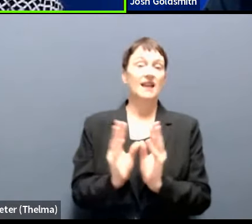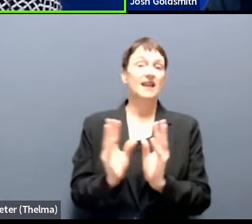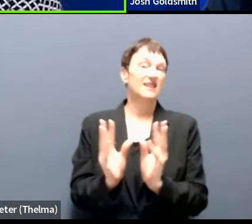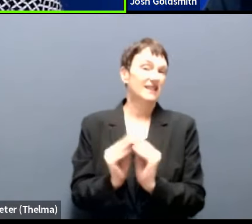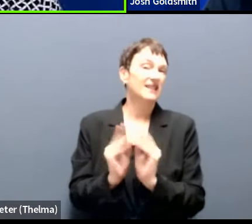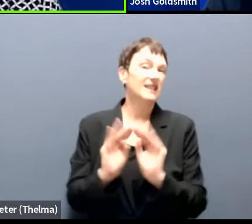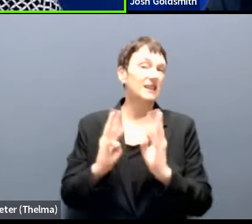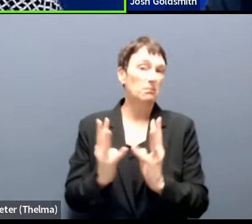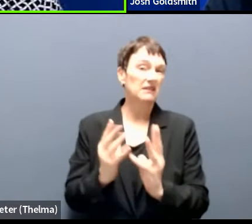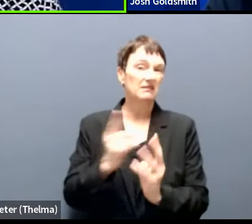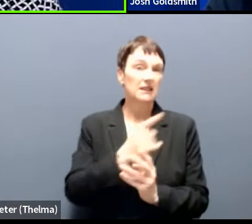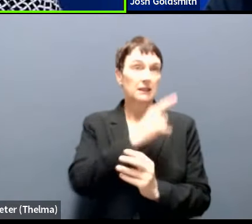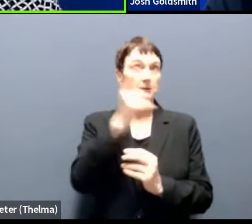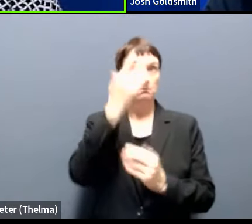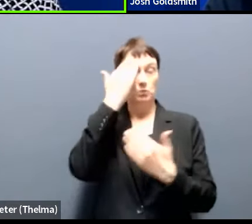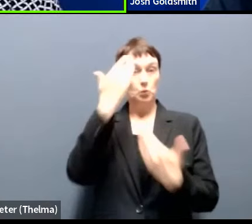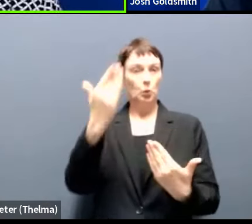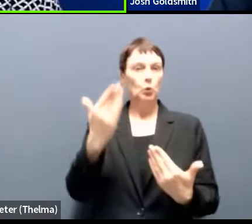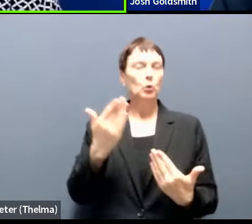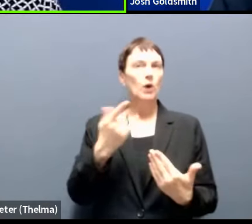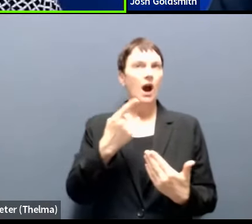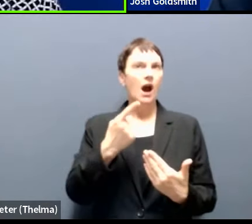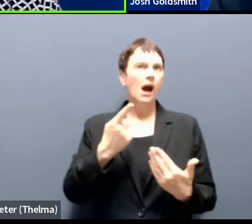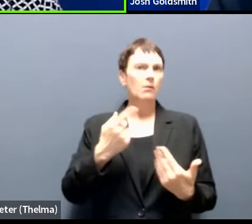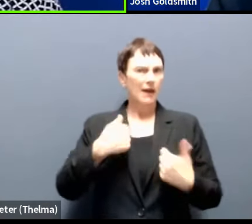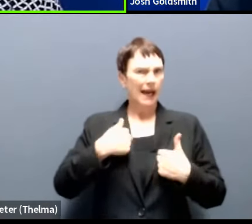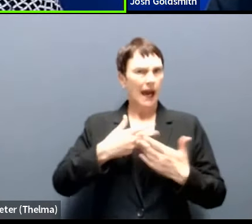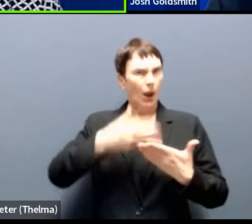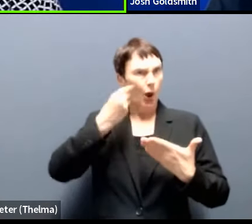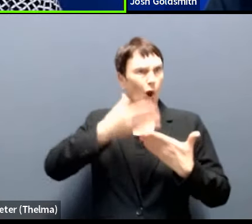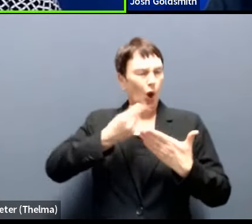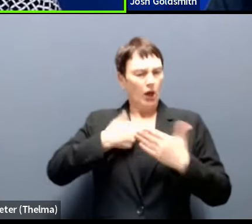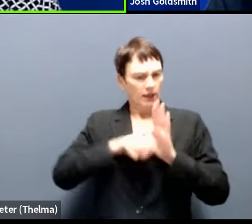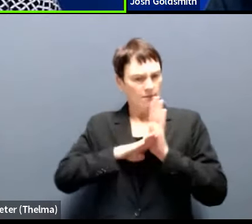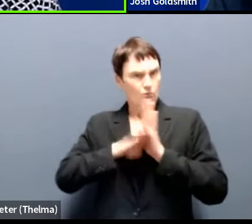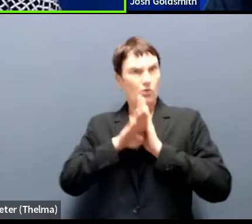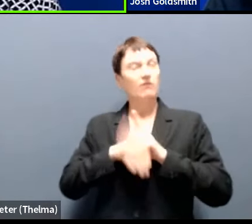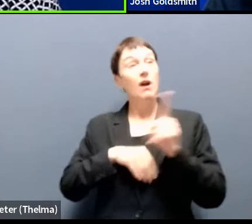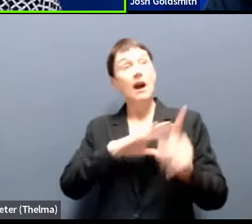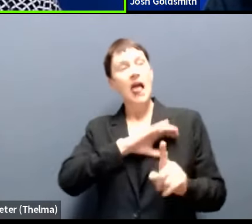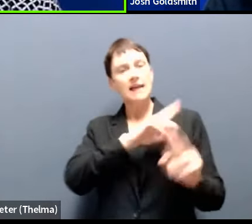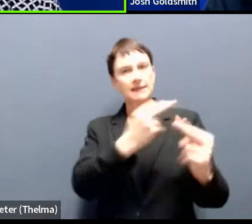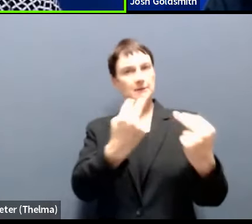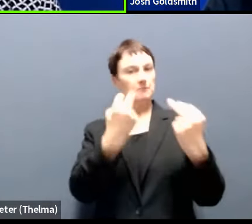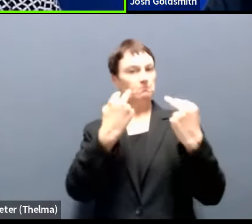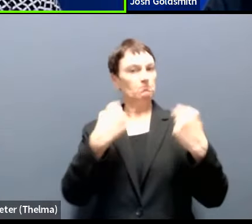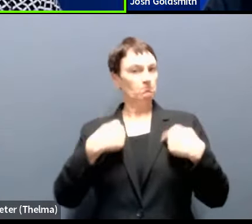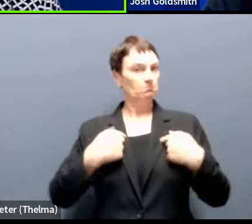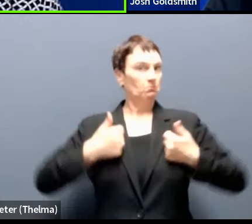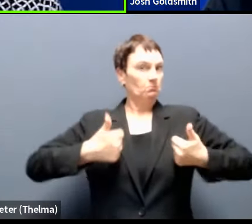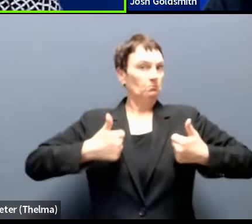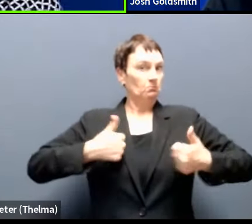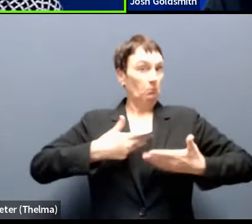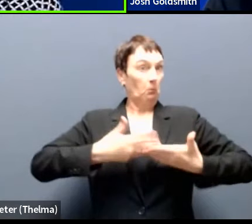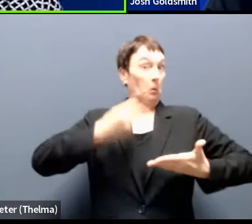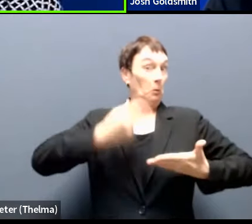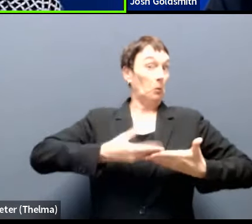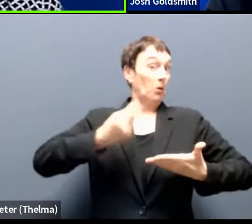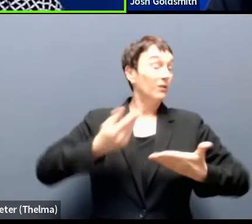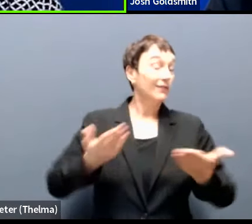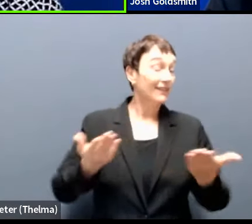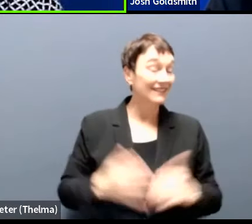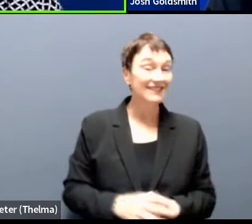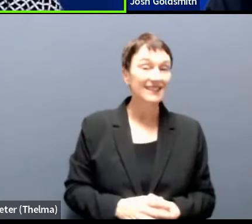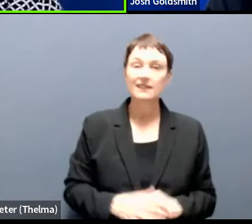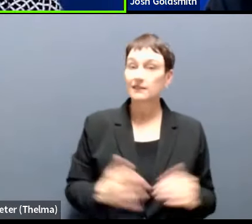are continuously improving yourself and learning. So we are so glad to see your badges pop up on social media. So with that,